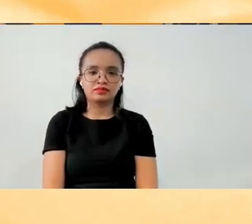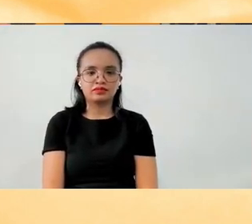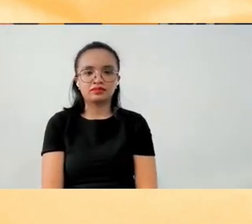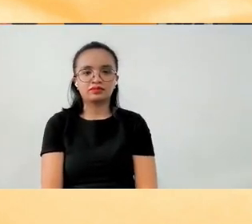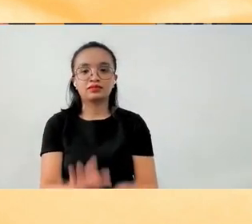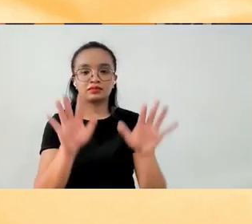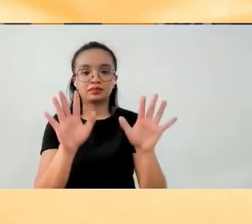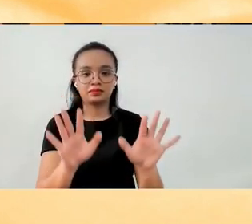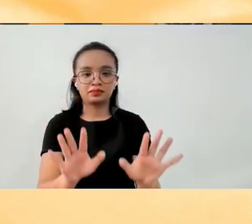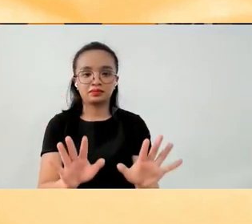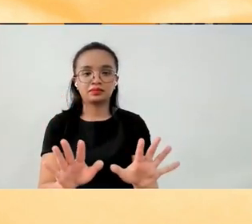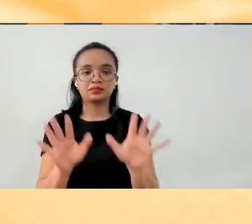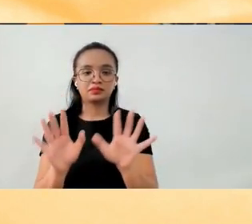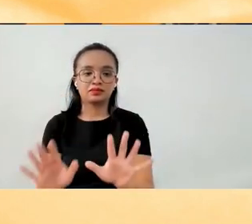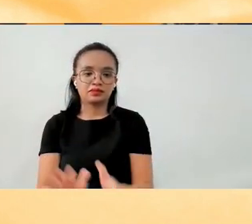down.